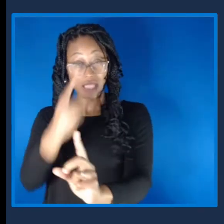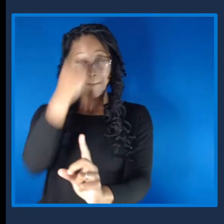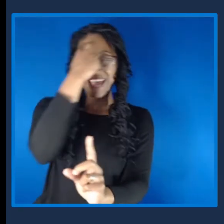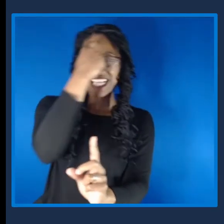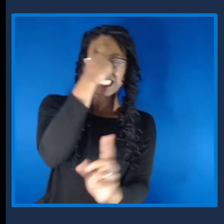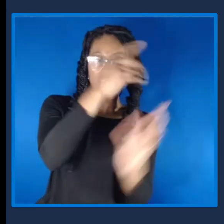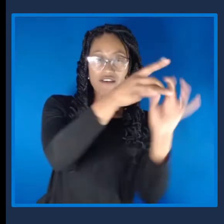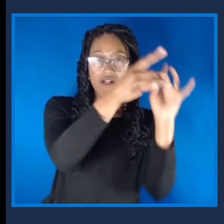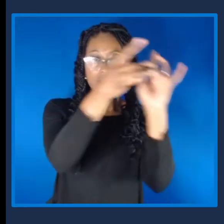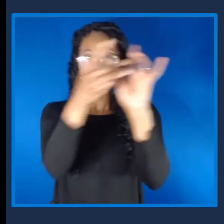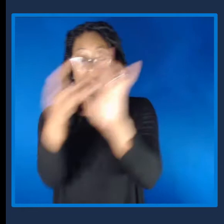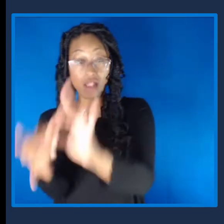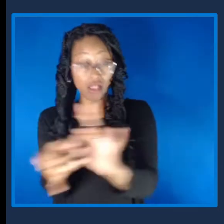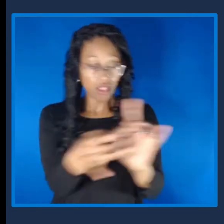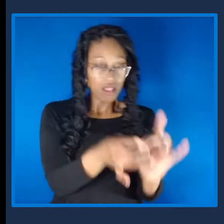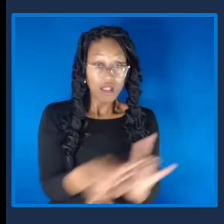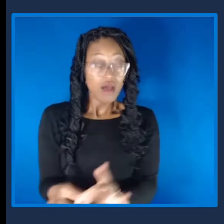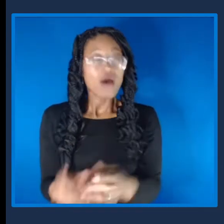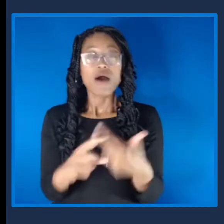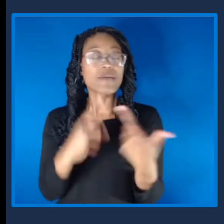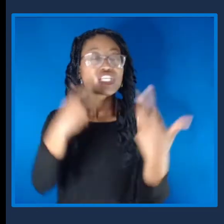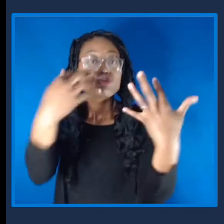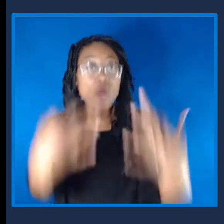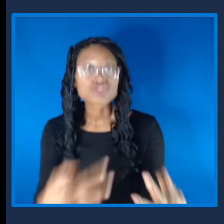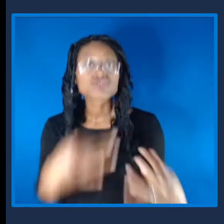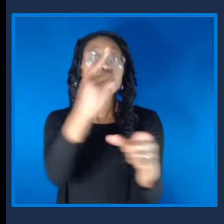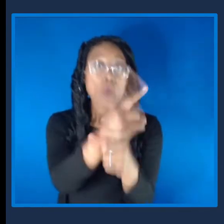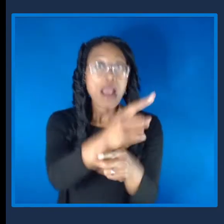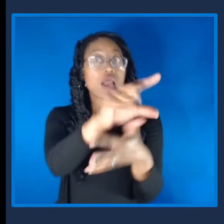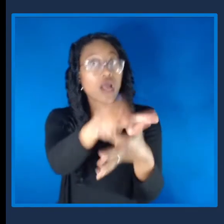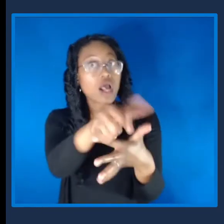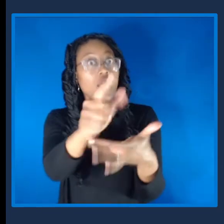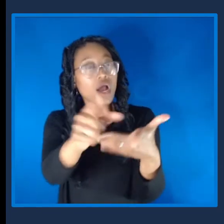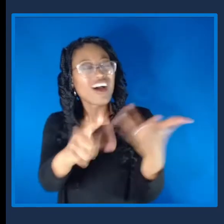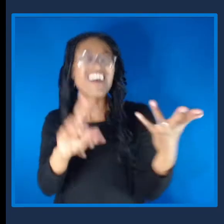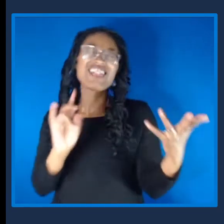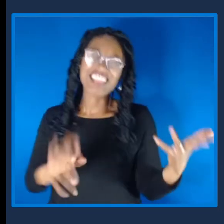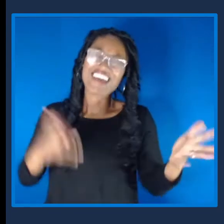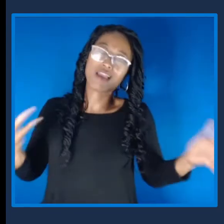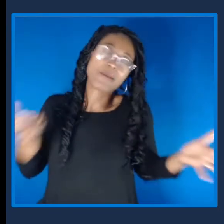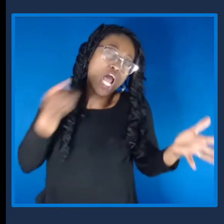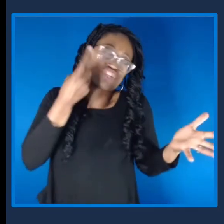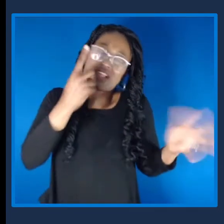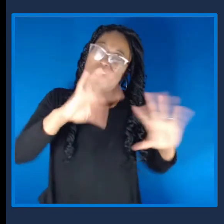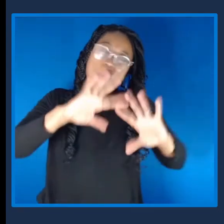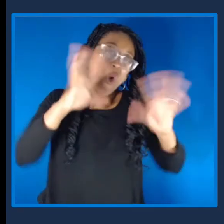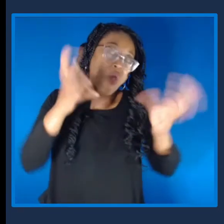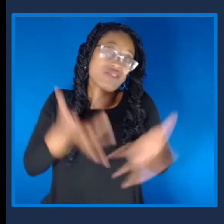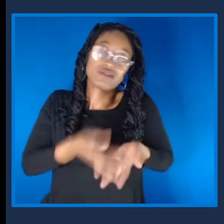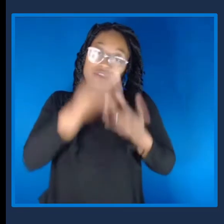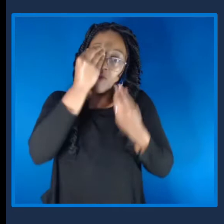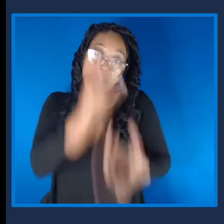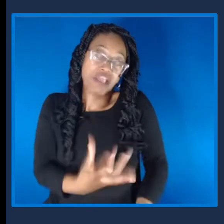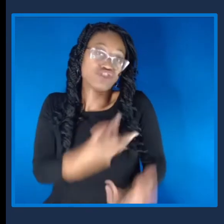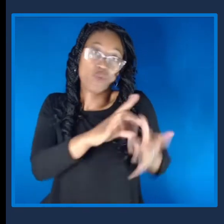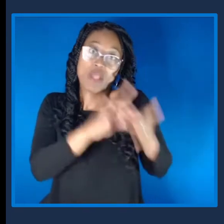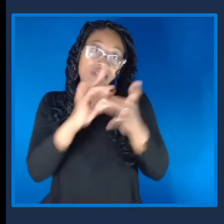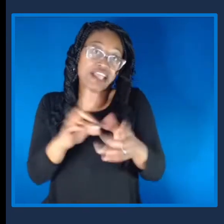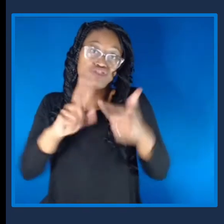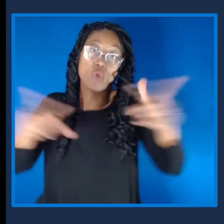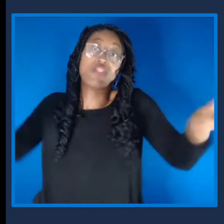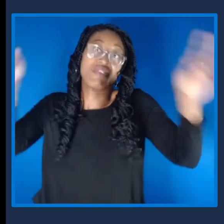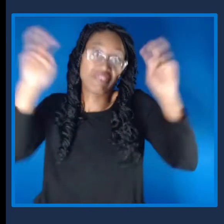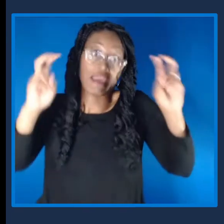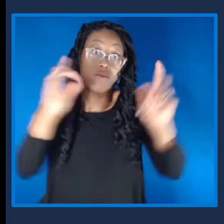So that way I'm getting instructions in the right order. And again, I understand how all of this content and information relates to one